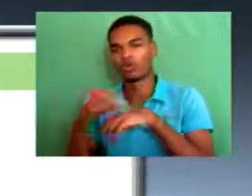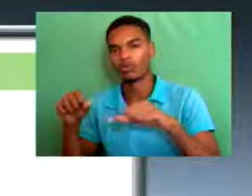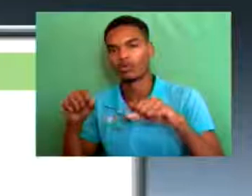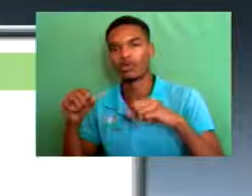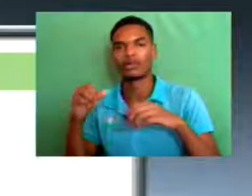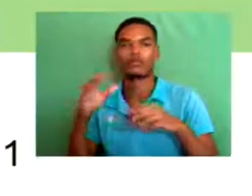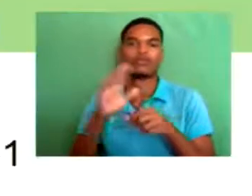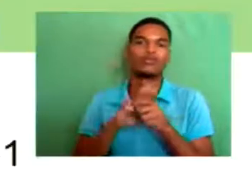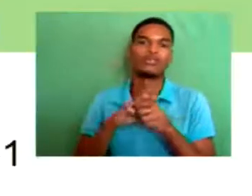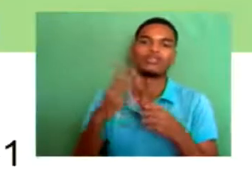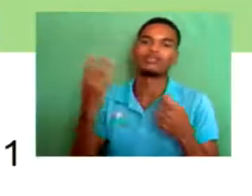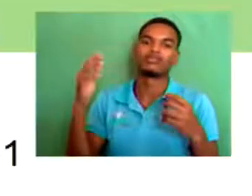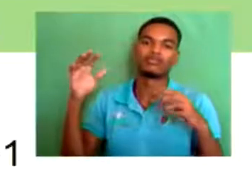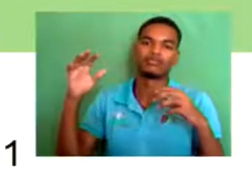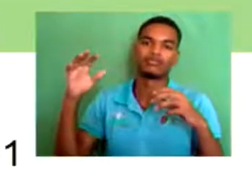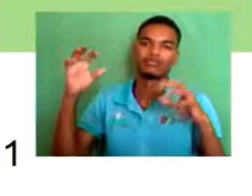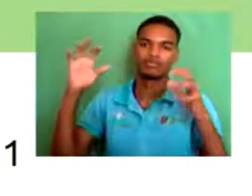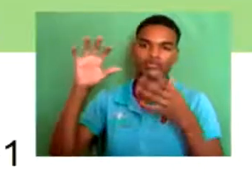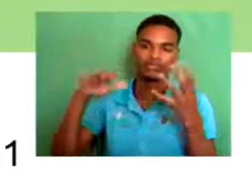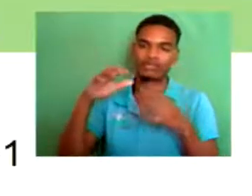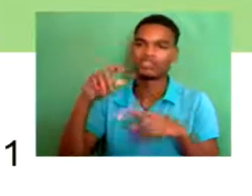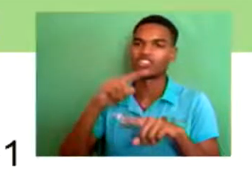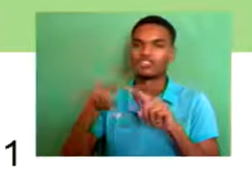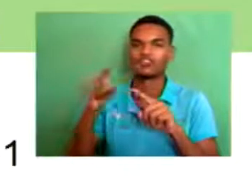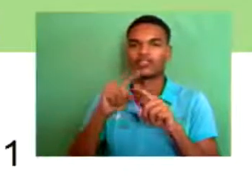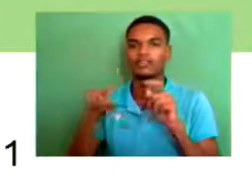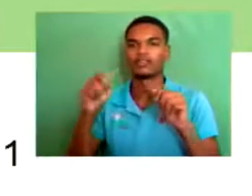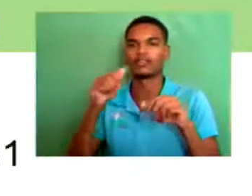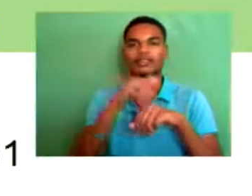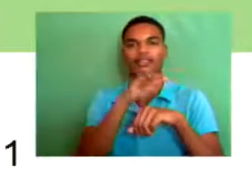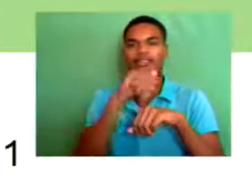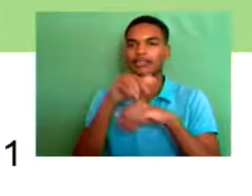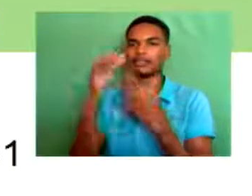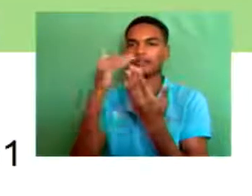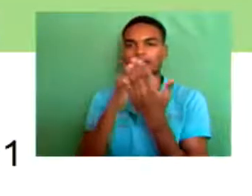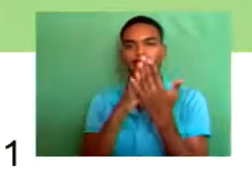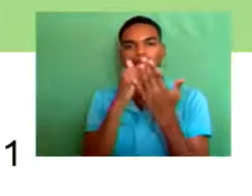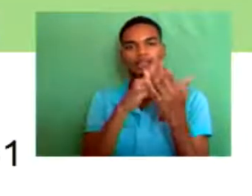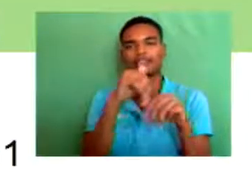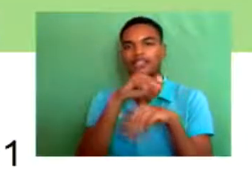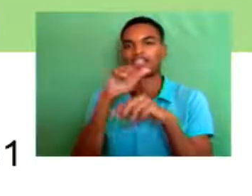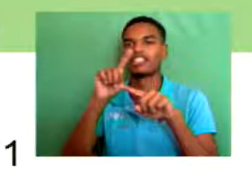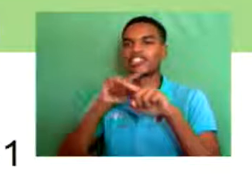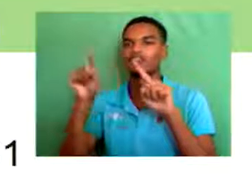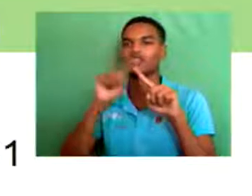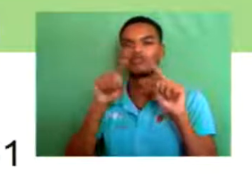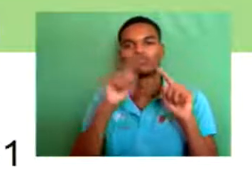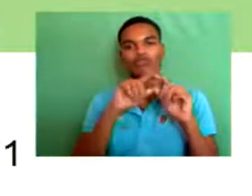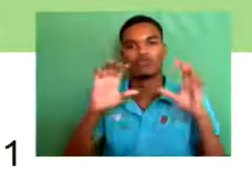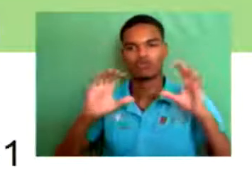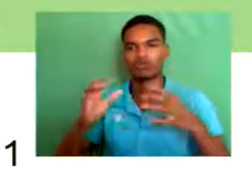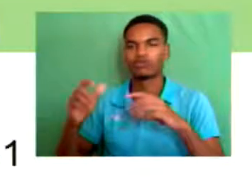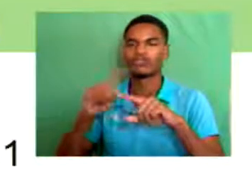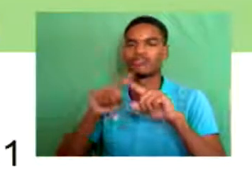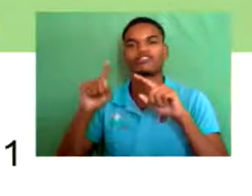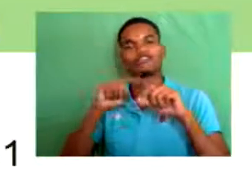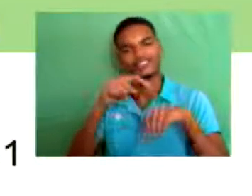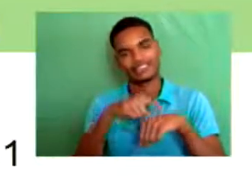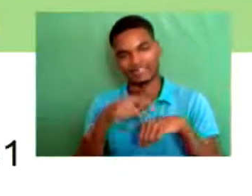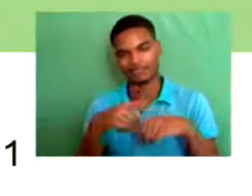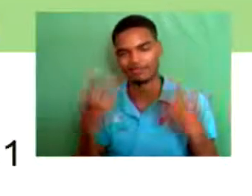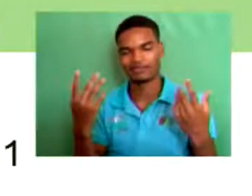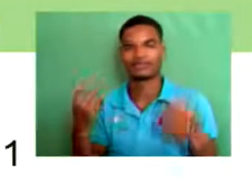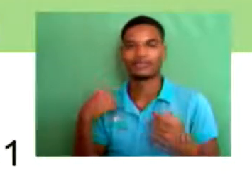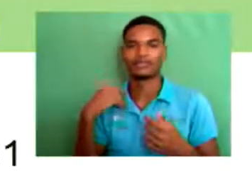about a mudslide. Different notifications going out to different groups at different times. These are I'll skip over going through all